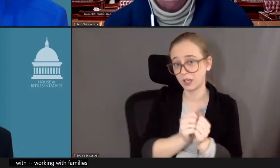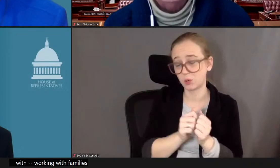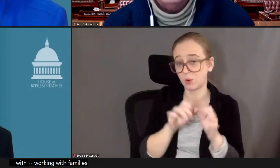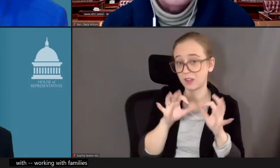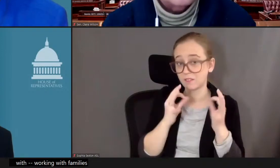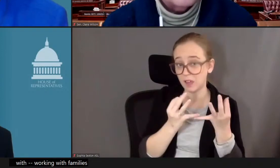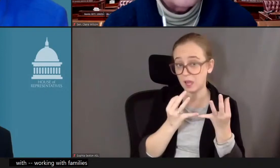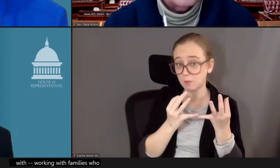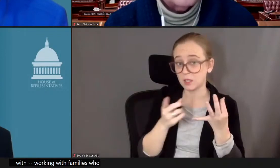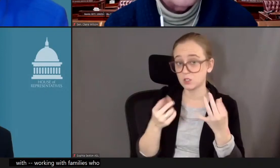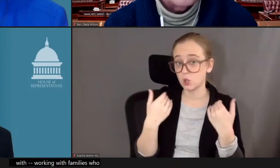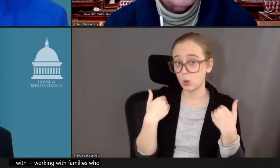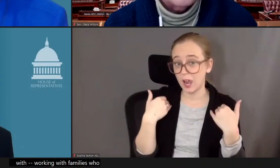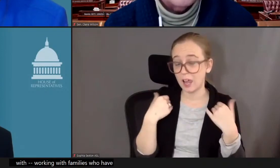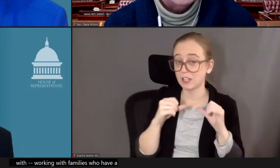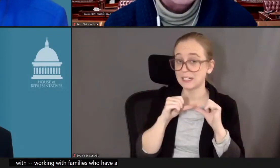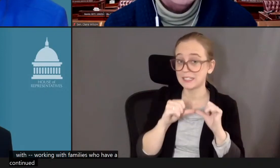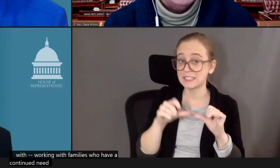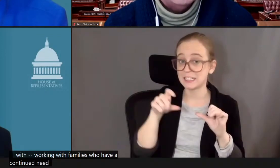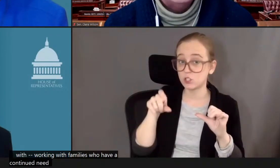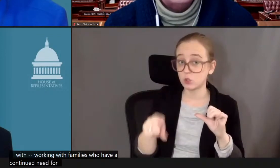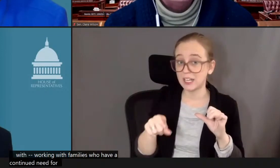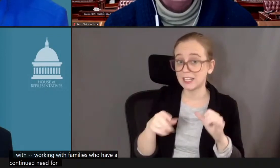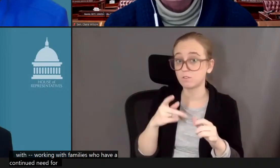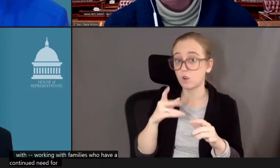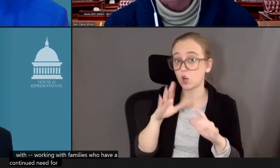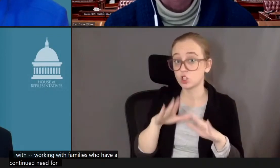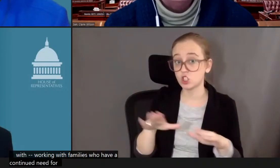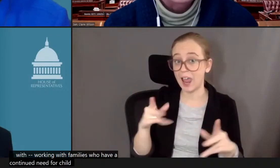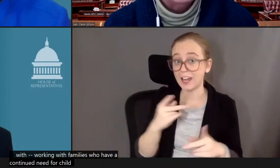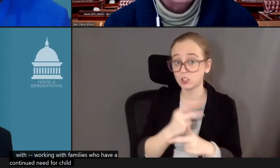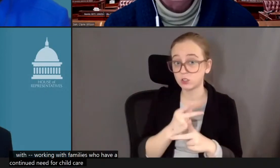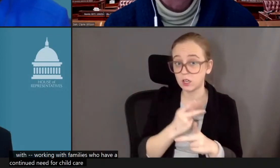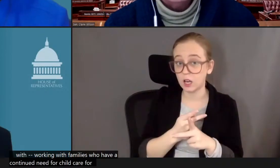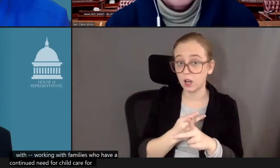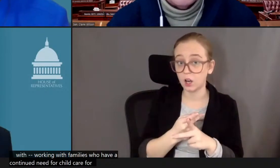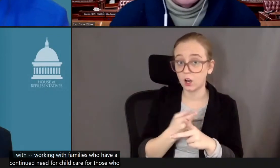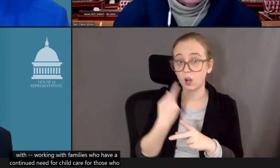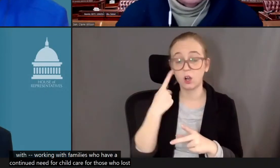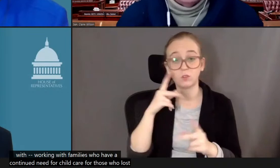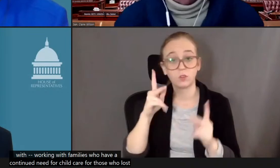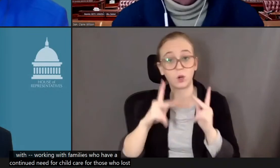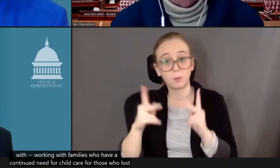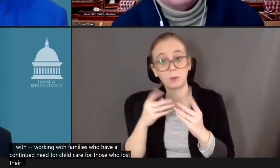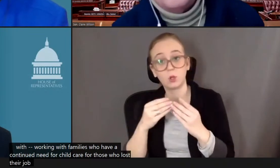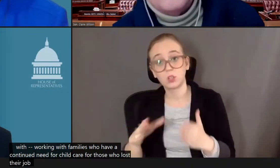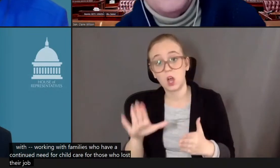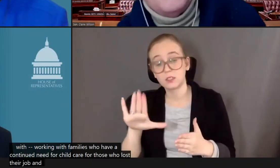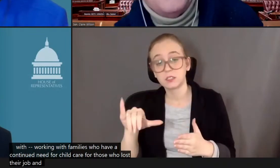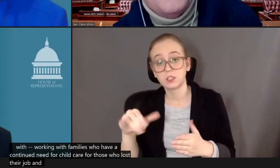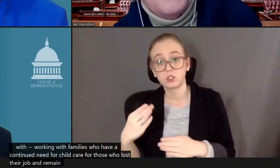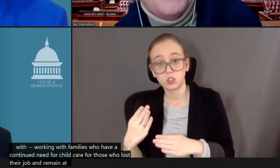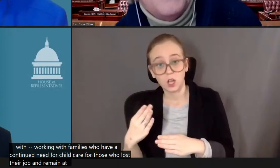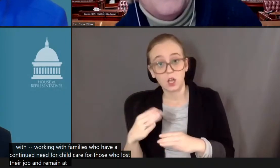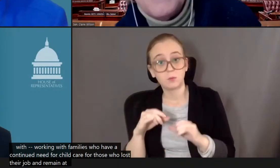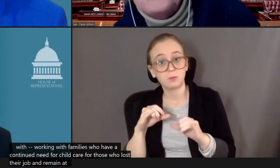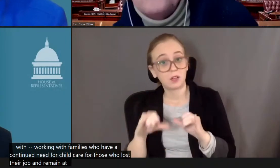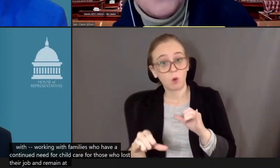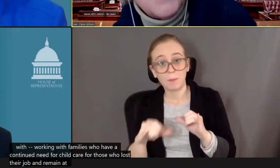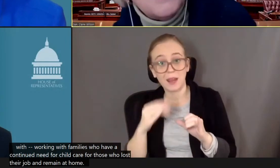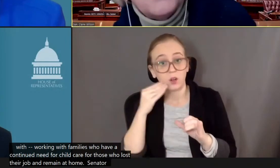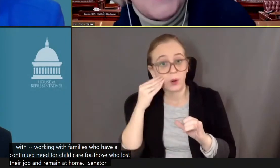need for childcare, or those who lost their job and remain at home? Senator Wilson, what is being worked on in that